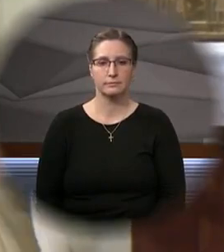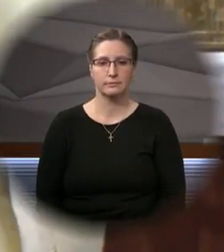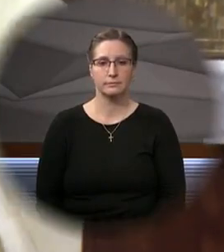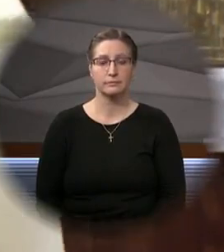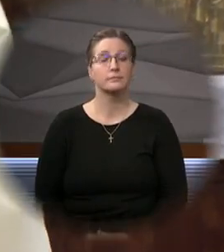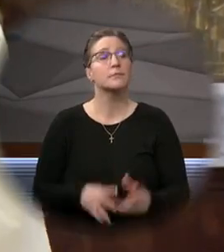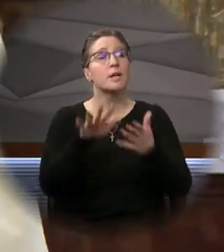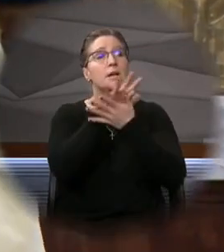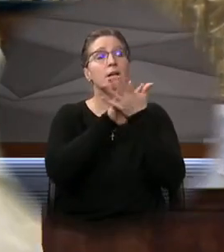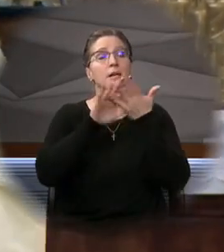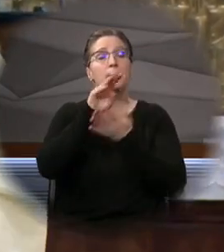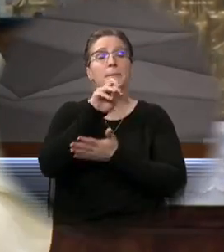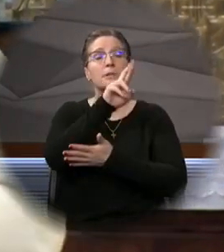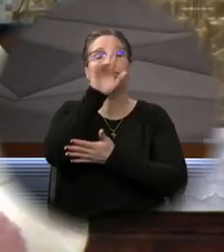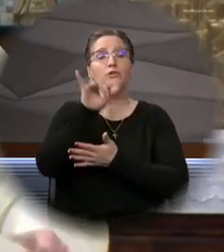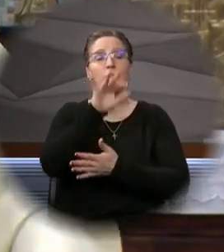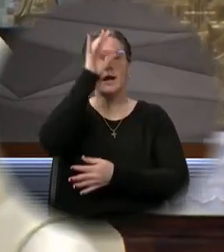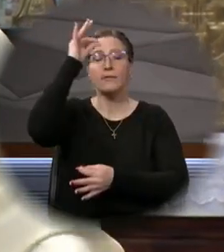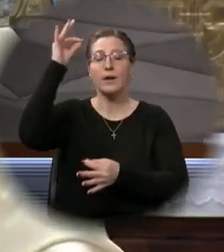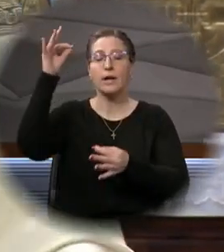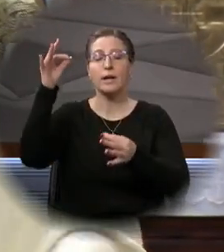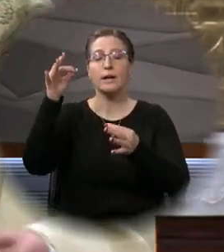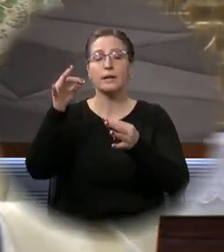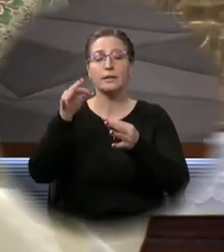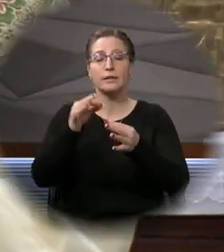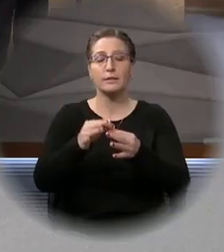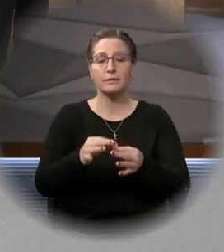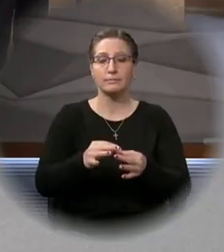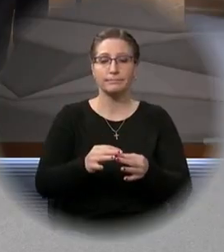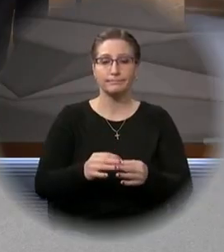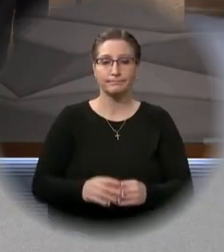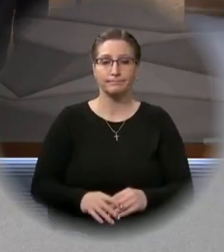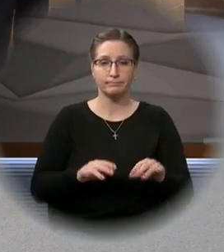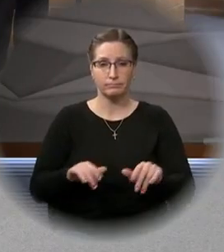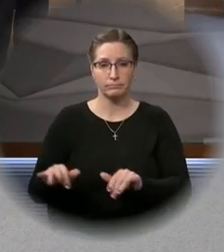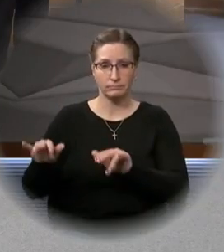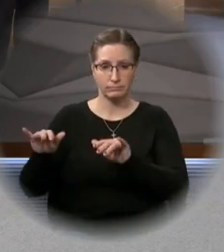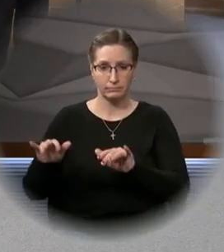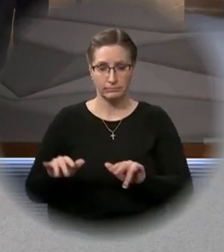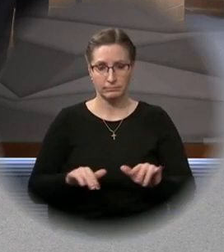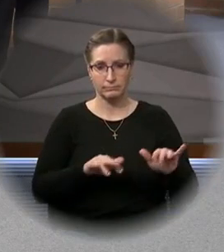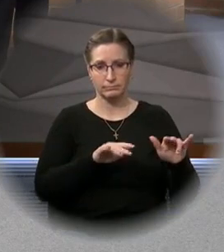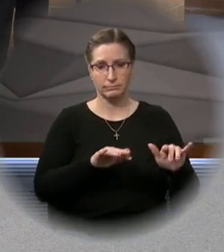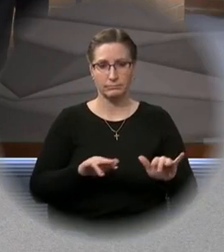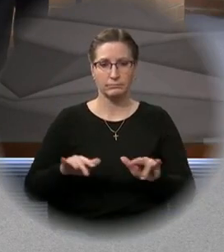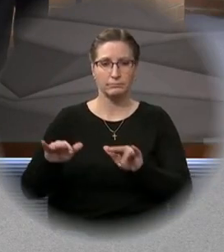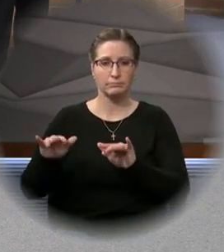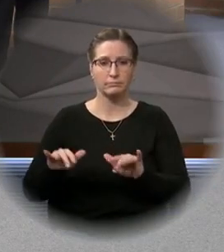The mystery of faith.